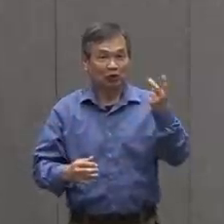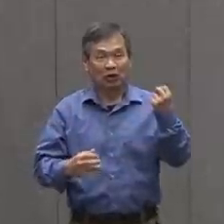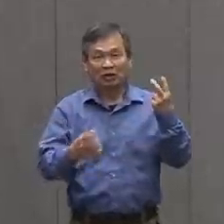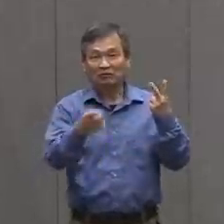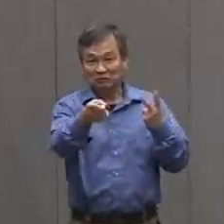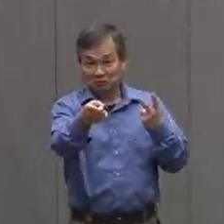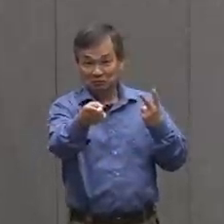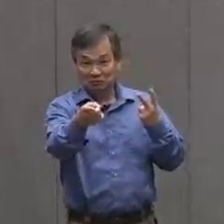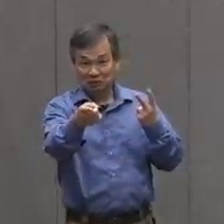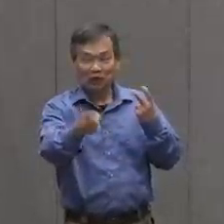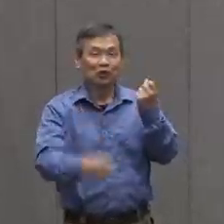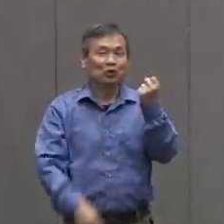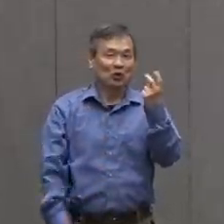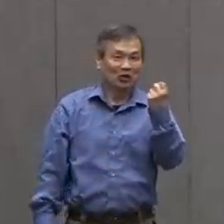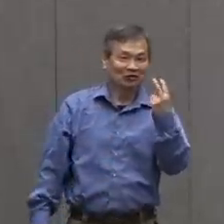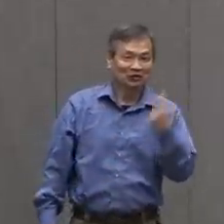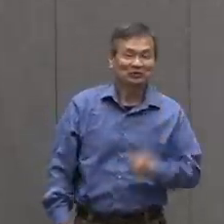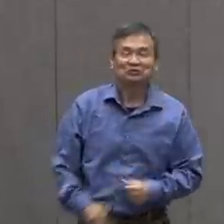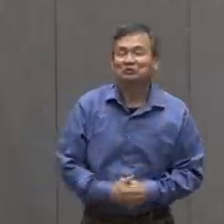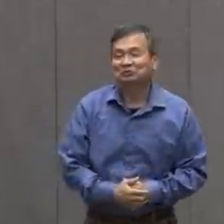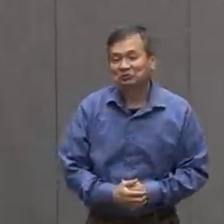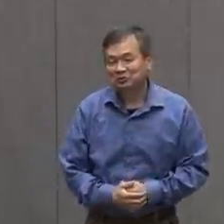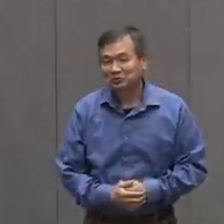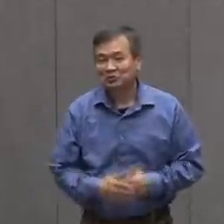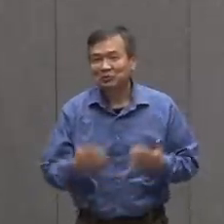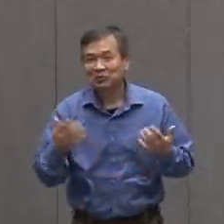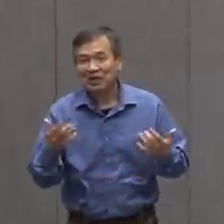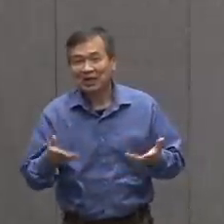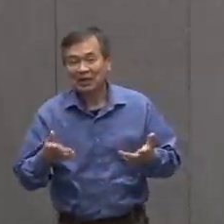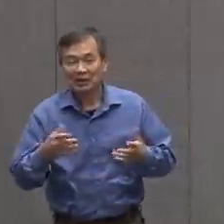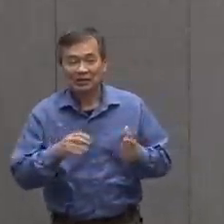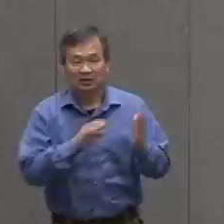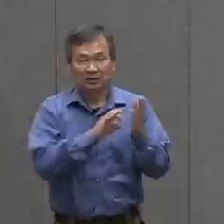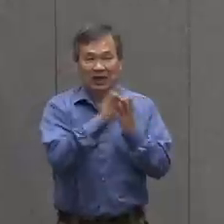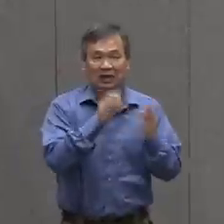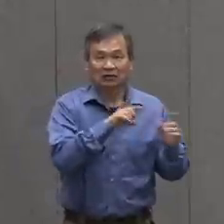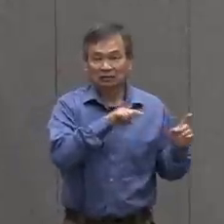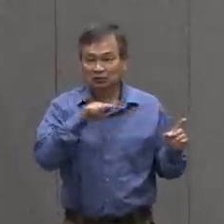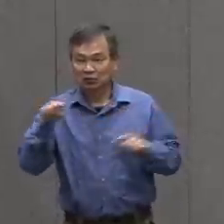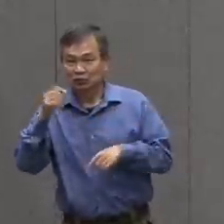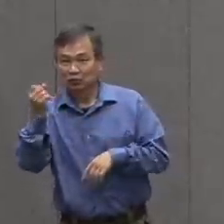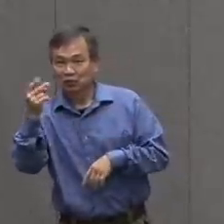me, 12. Let's count up to the number 12.